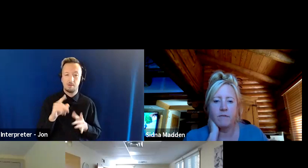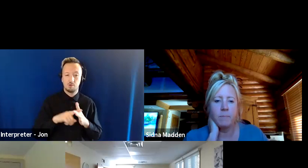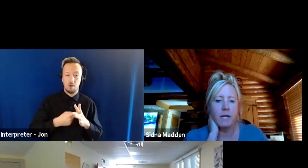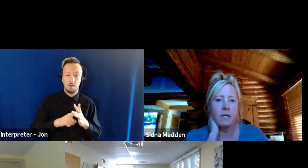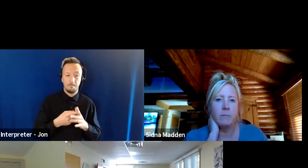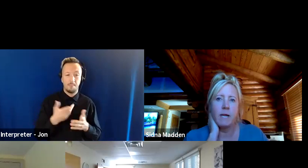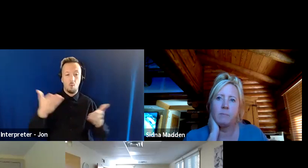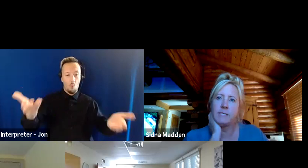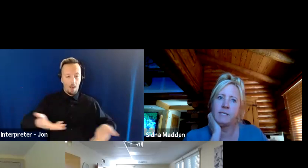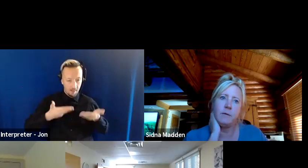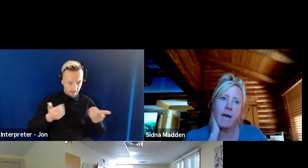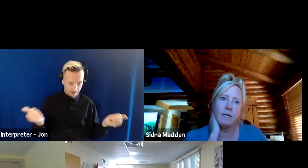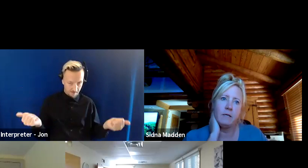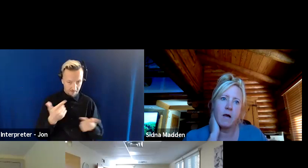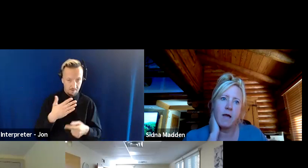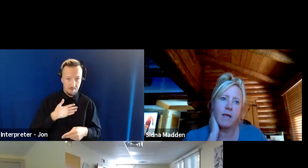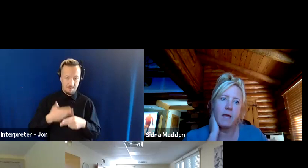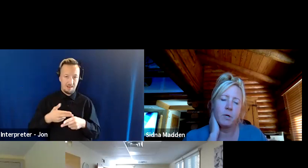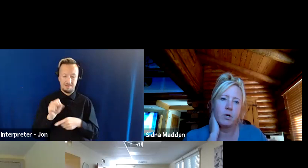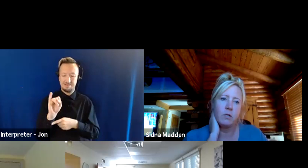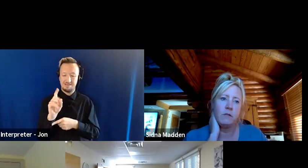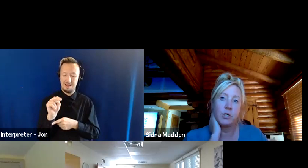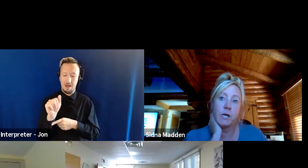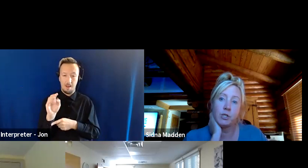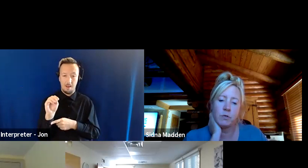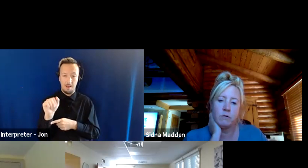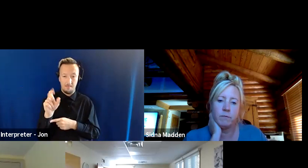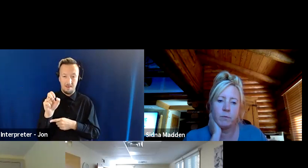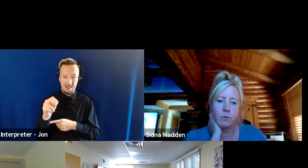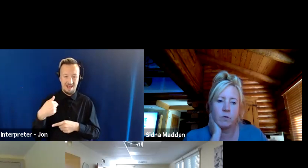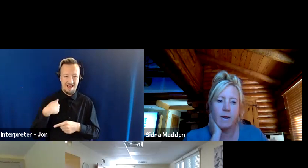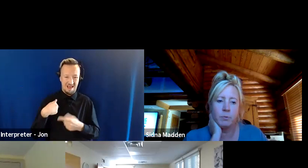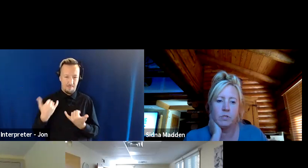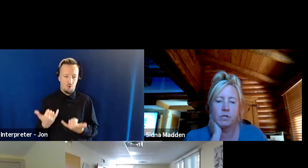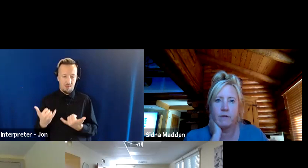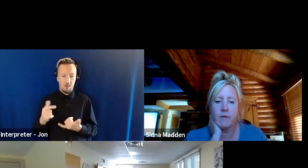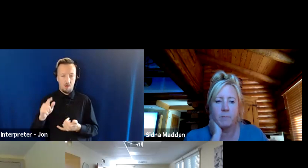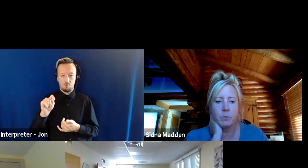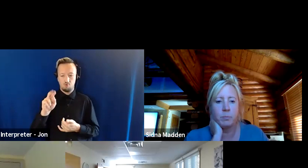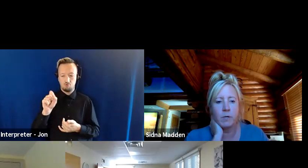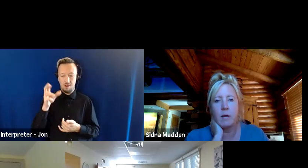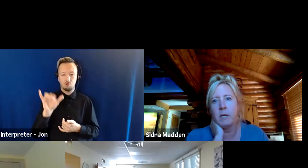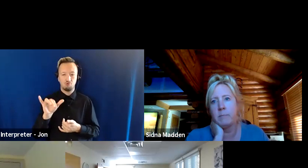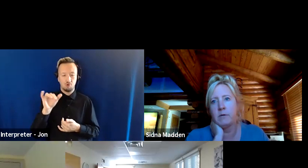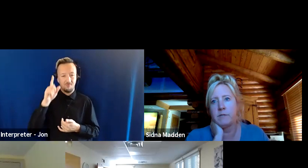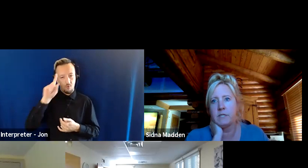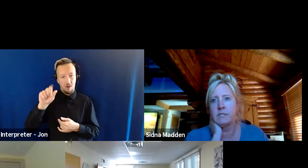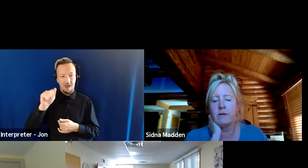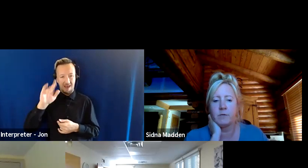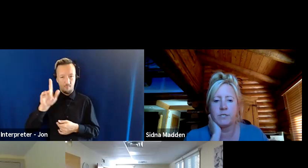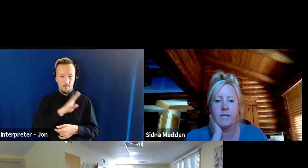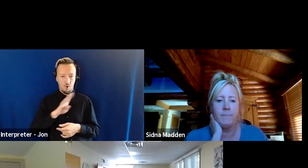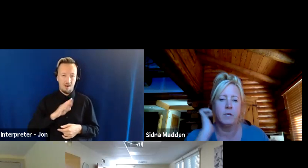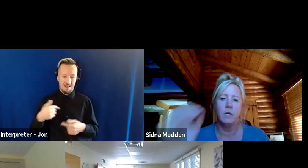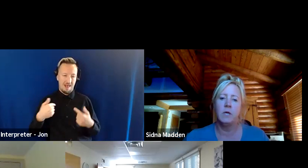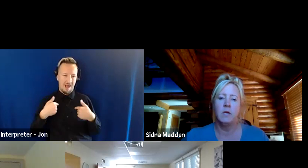welcome to everybody. My name is Sidna Madden. I am currently the treasurer for April, serving on the April board, and I'm going to be your facilitator